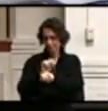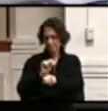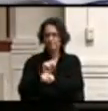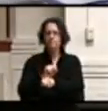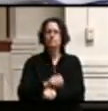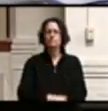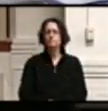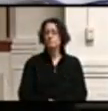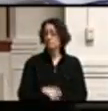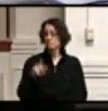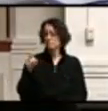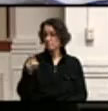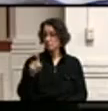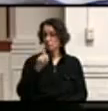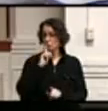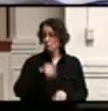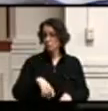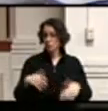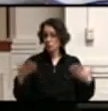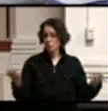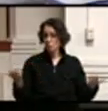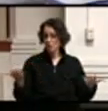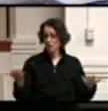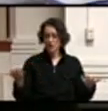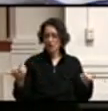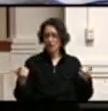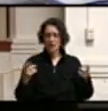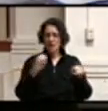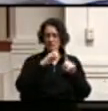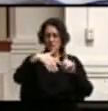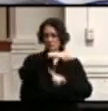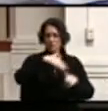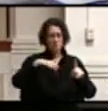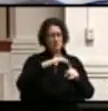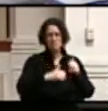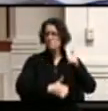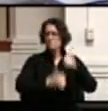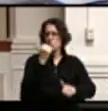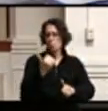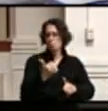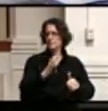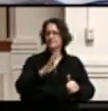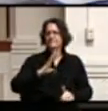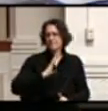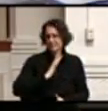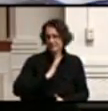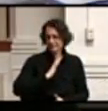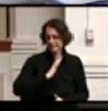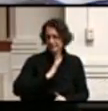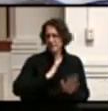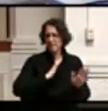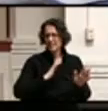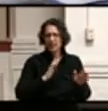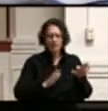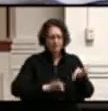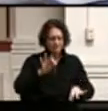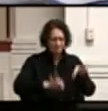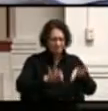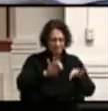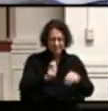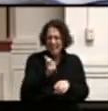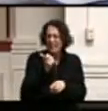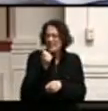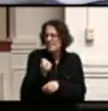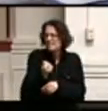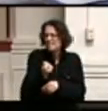any unsuitable or very little unsuitable material or unsuitable discovery in their Phase